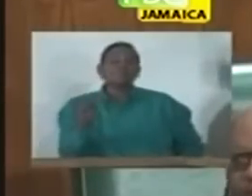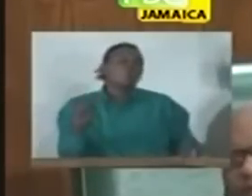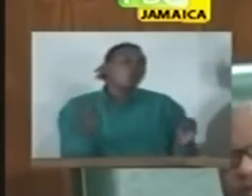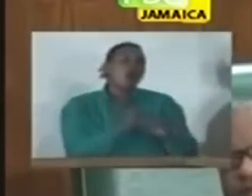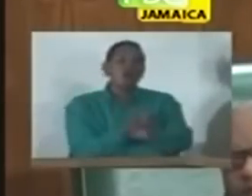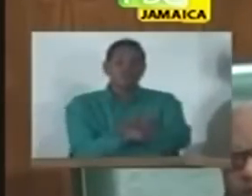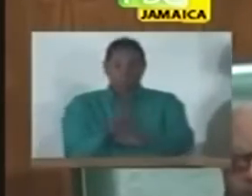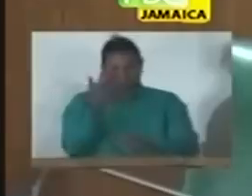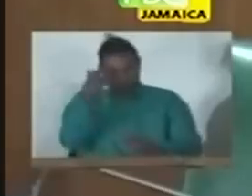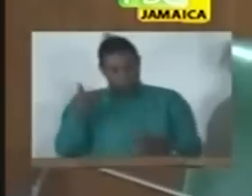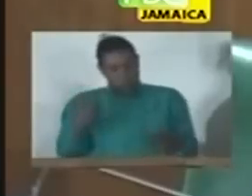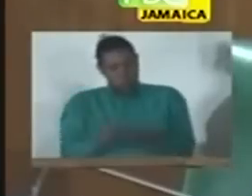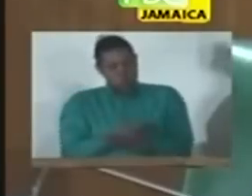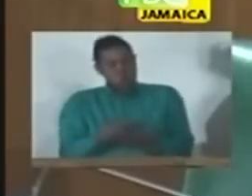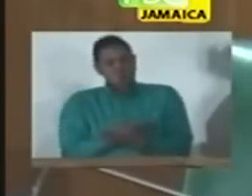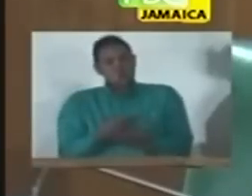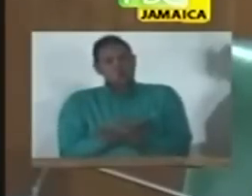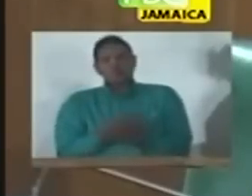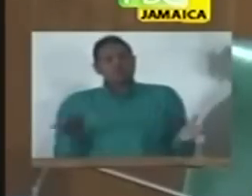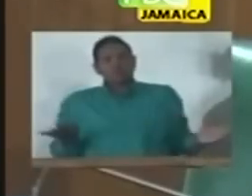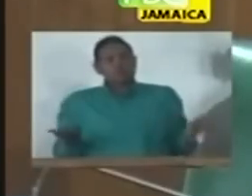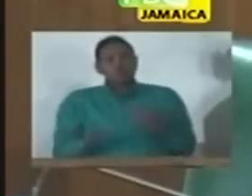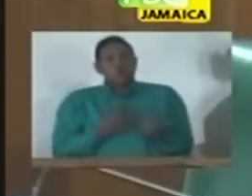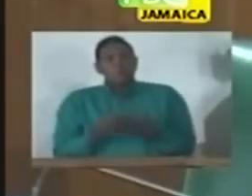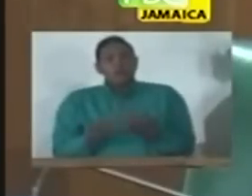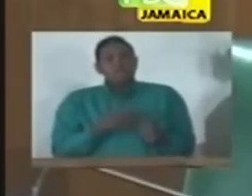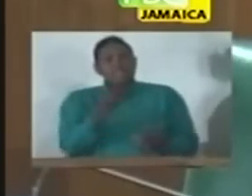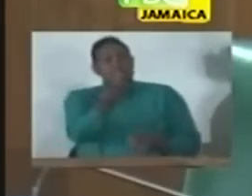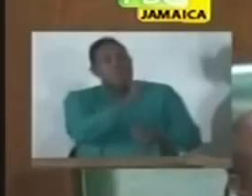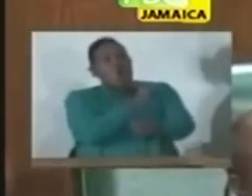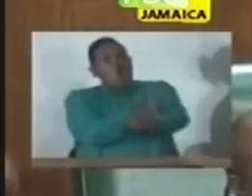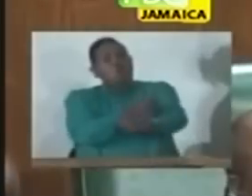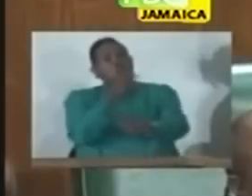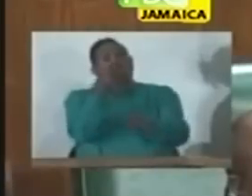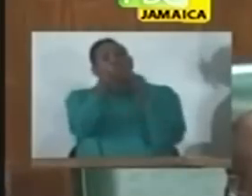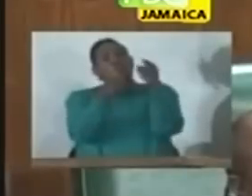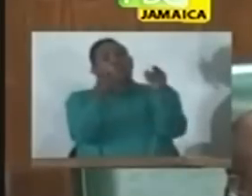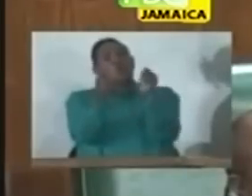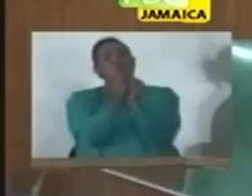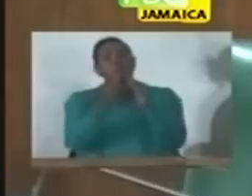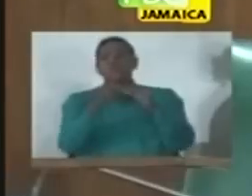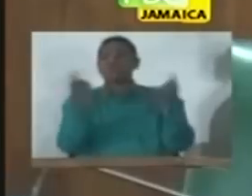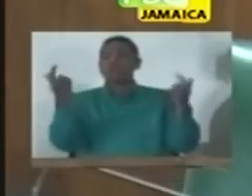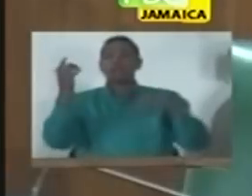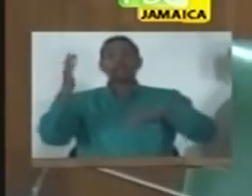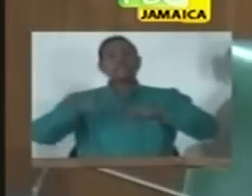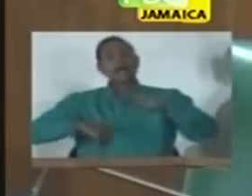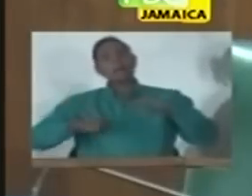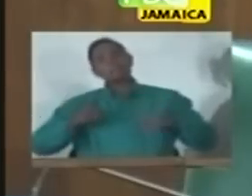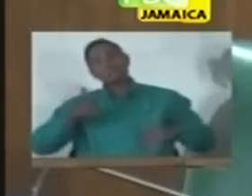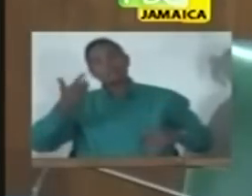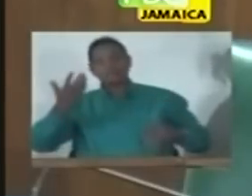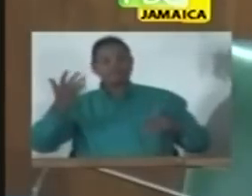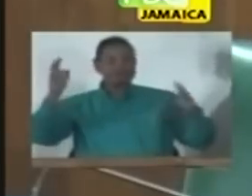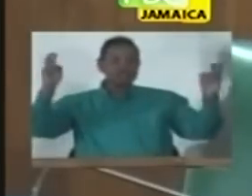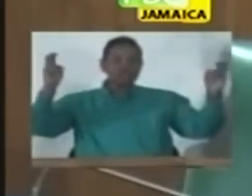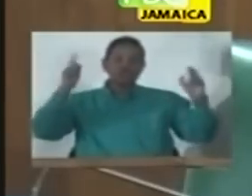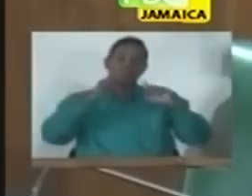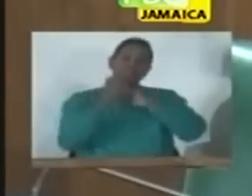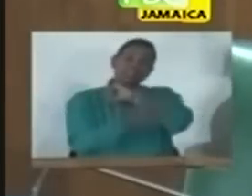not gives him no authority to President, speak with greater residence than President, I on matters of the